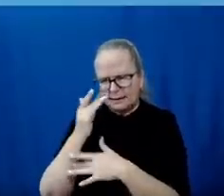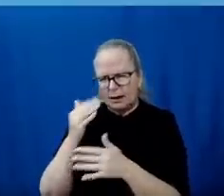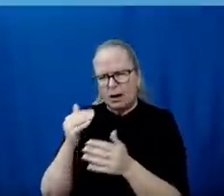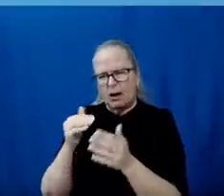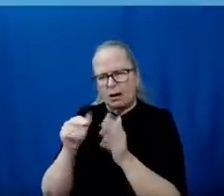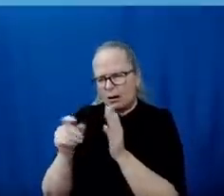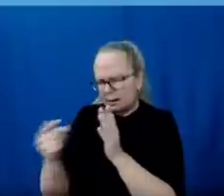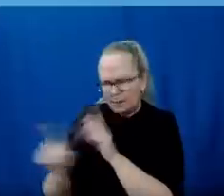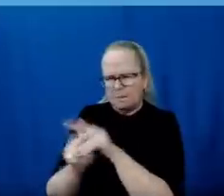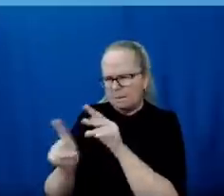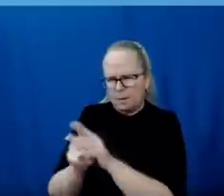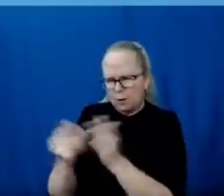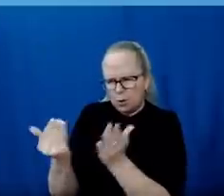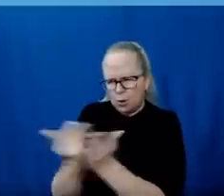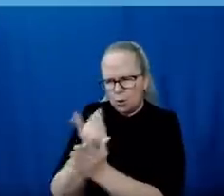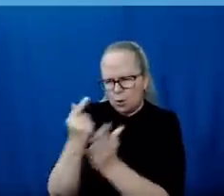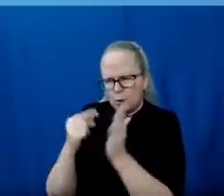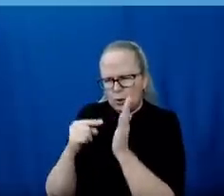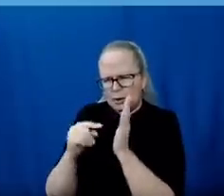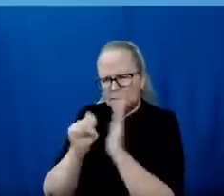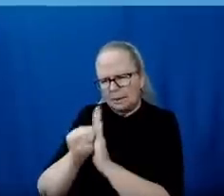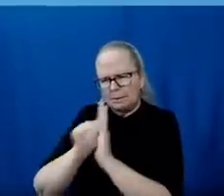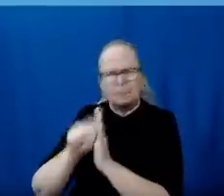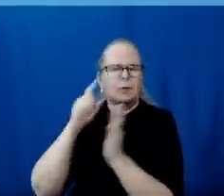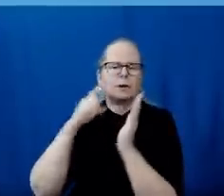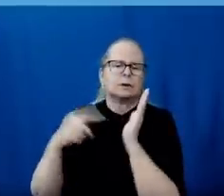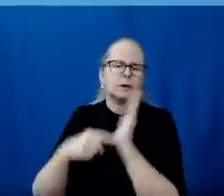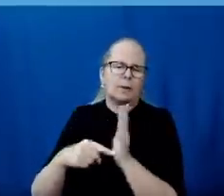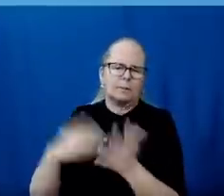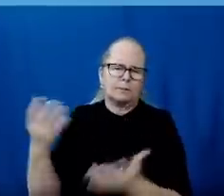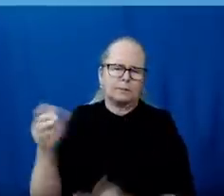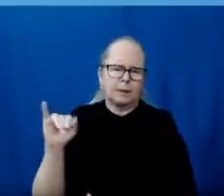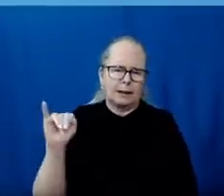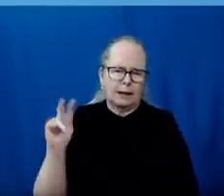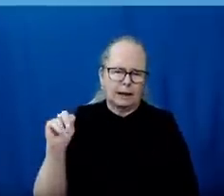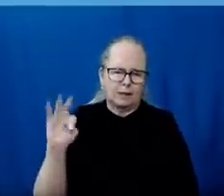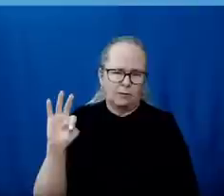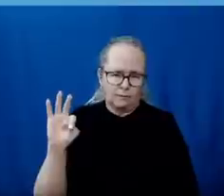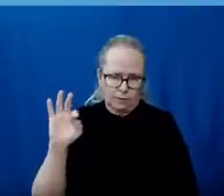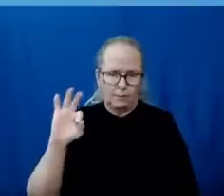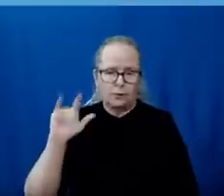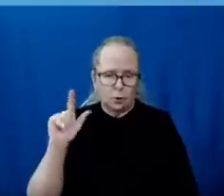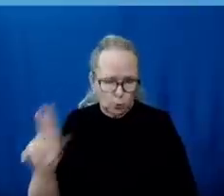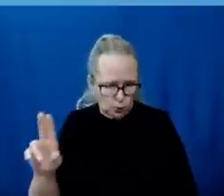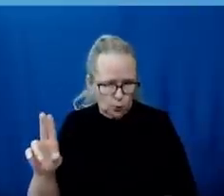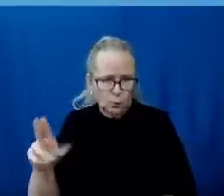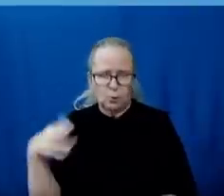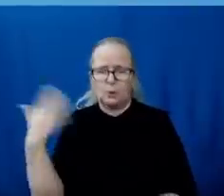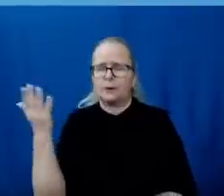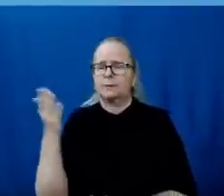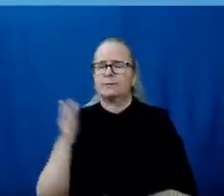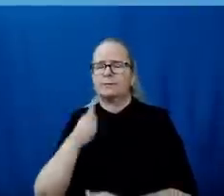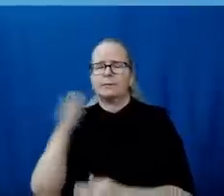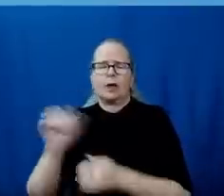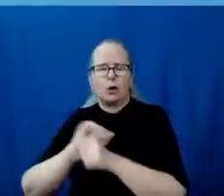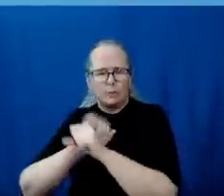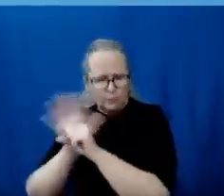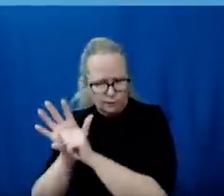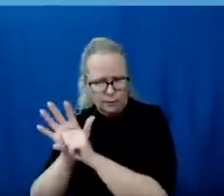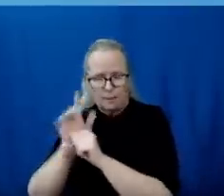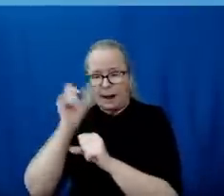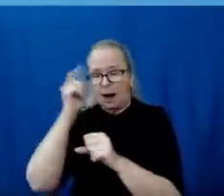onboarding all kinds of new assays to look for things like RSV and influenza and parainfluenza. Problem being,